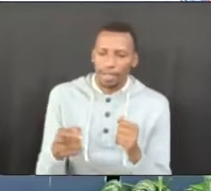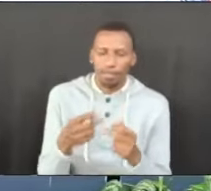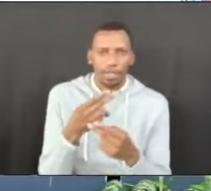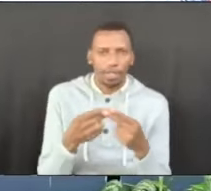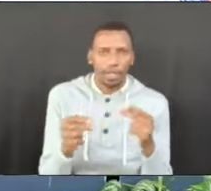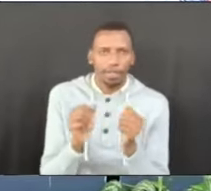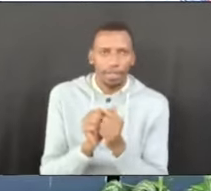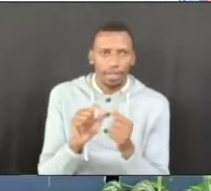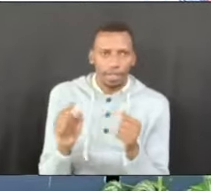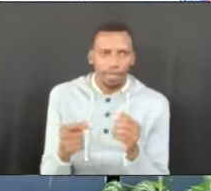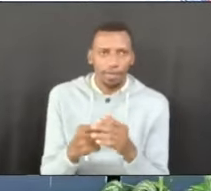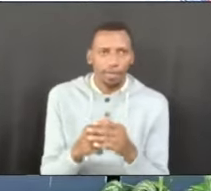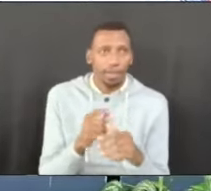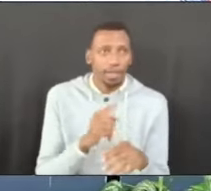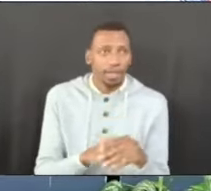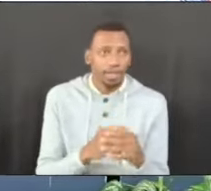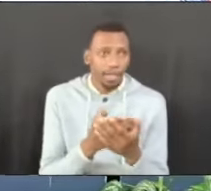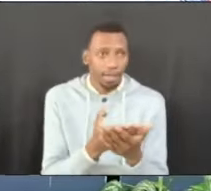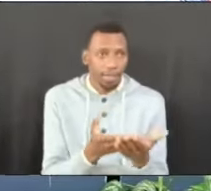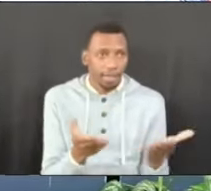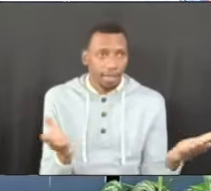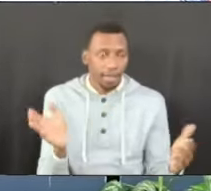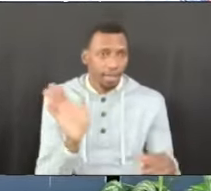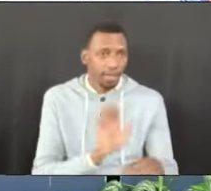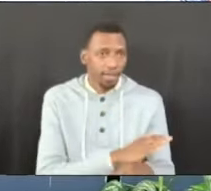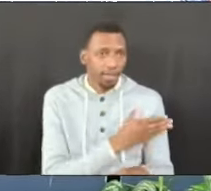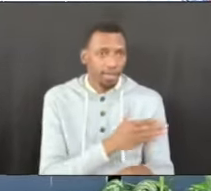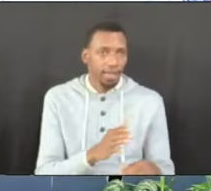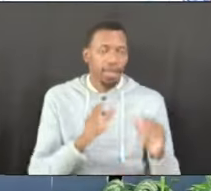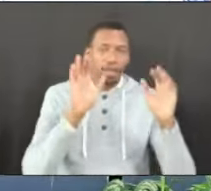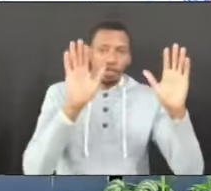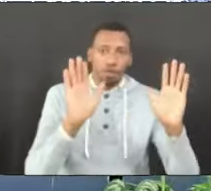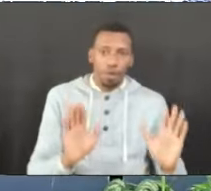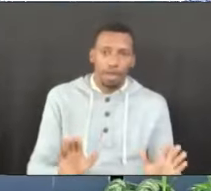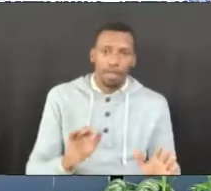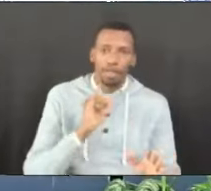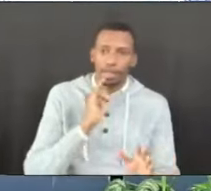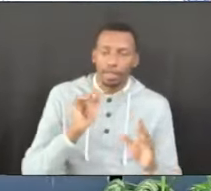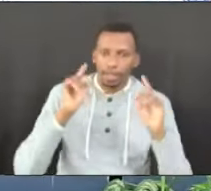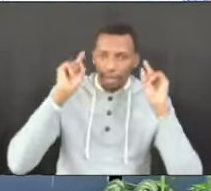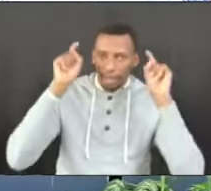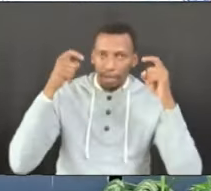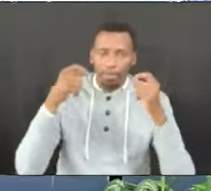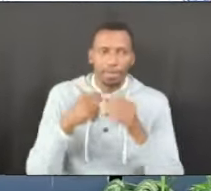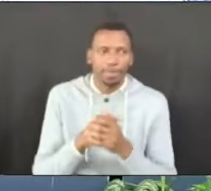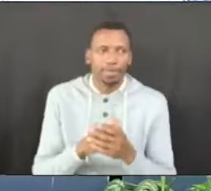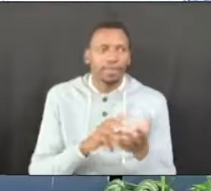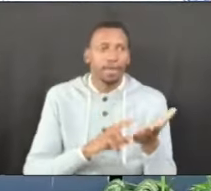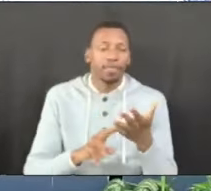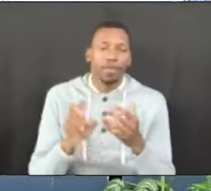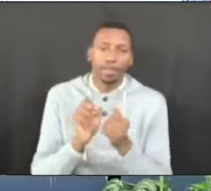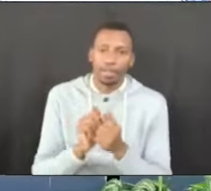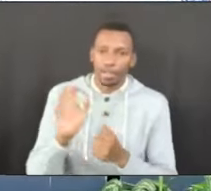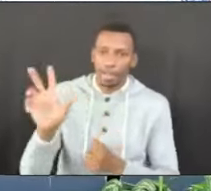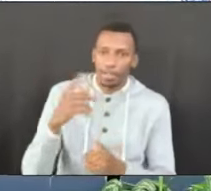10,000, when they sang, worthy is the Lamb. Verse 13